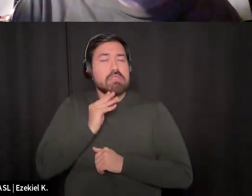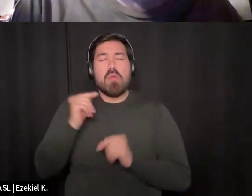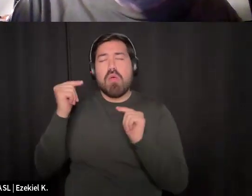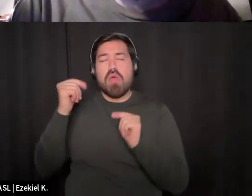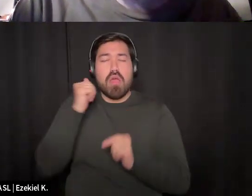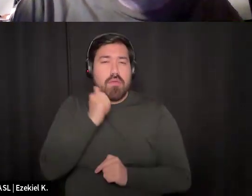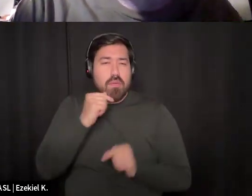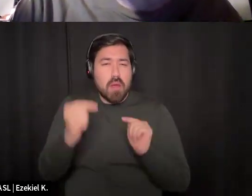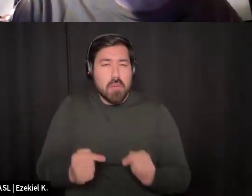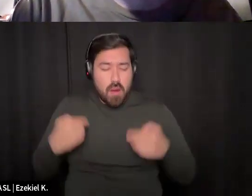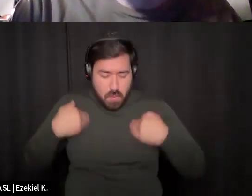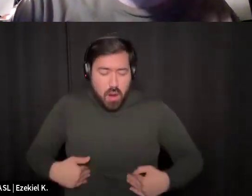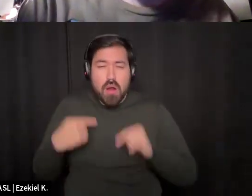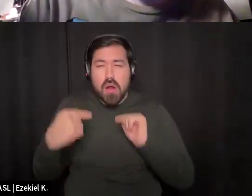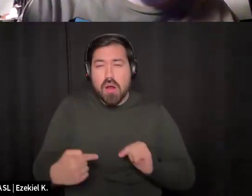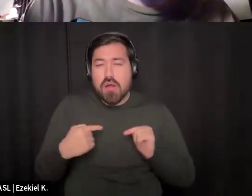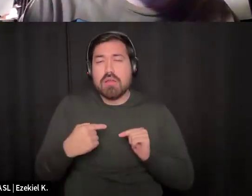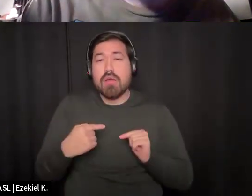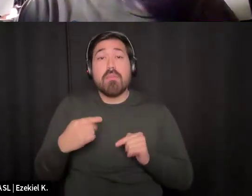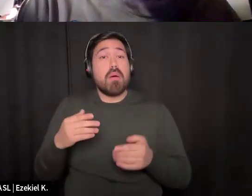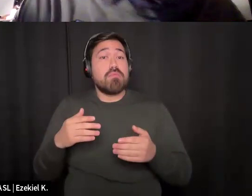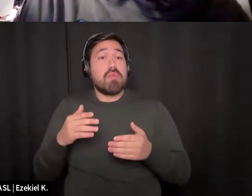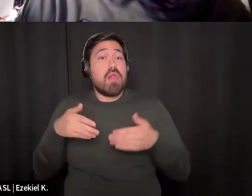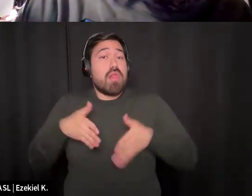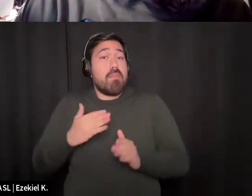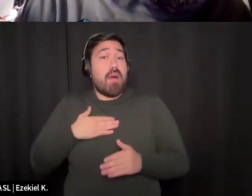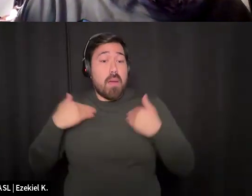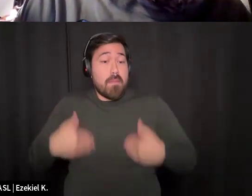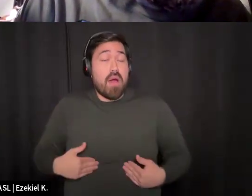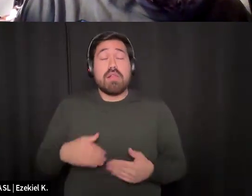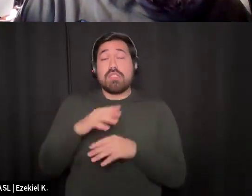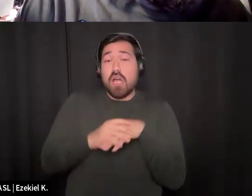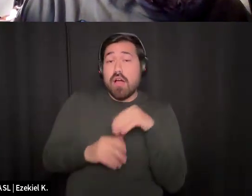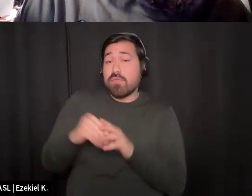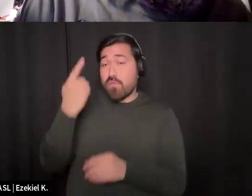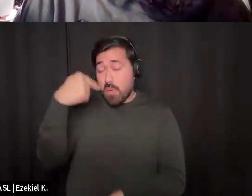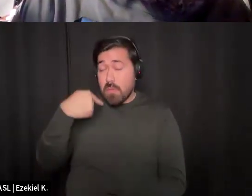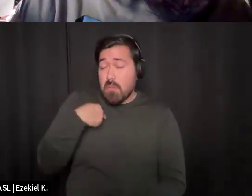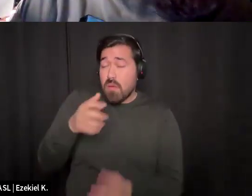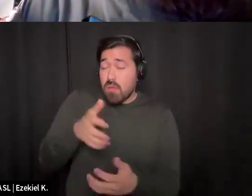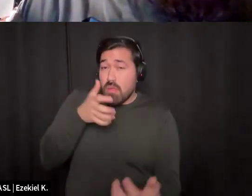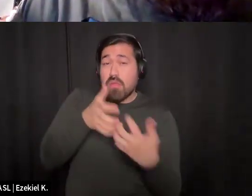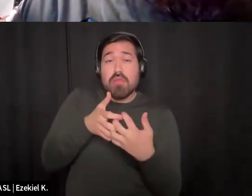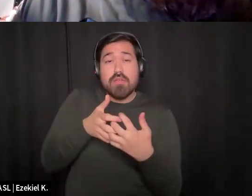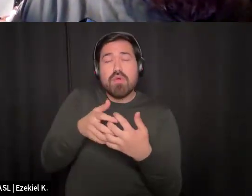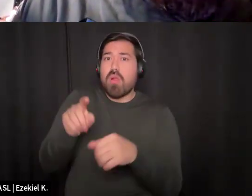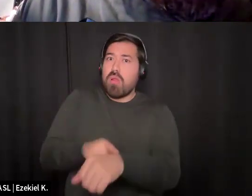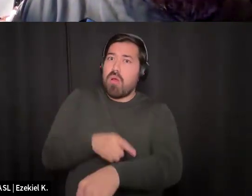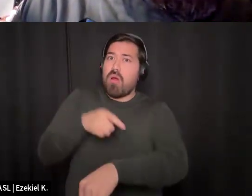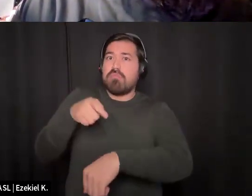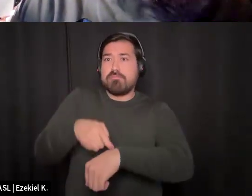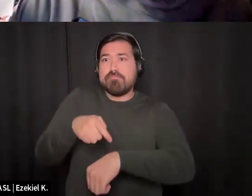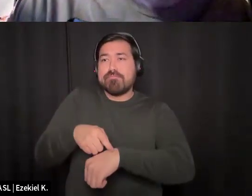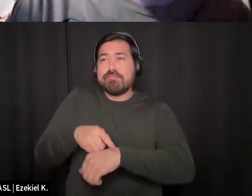to kind of just like put my body in a position that's comfortable to me Yeah. for a long period of time, which is